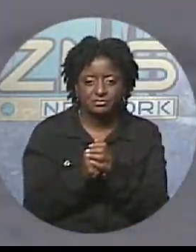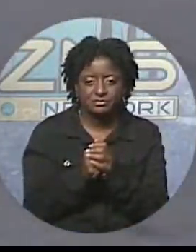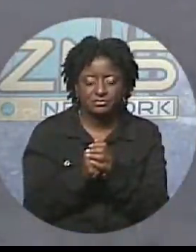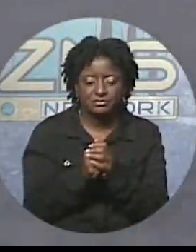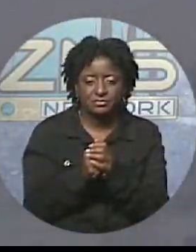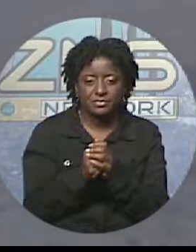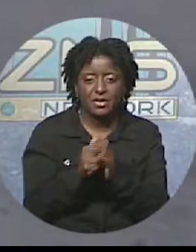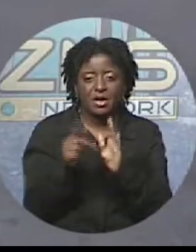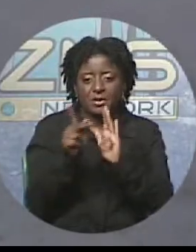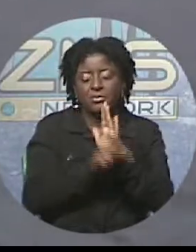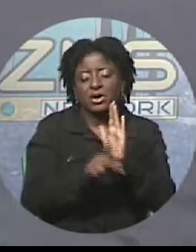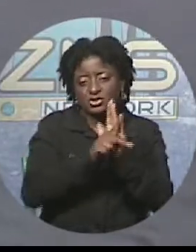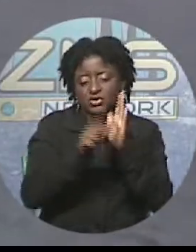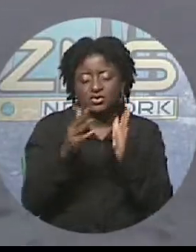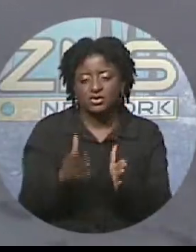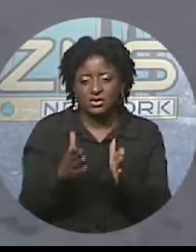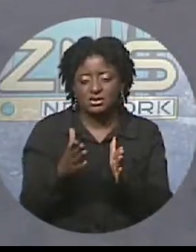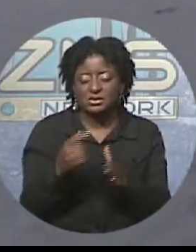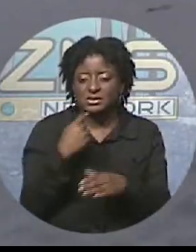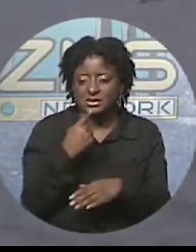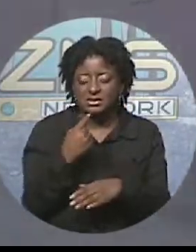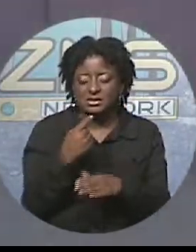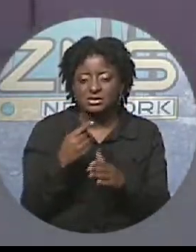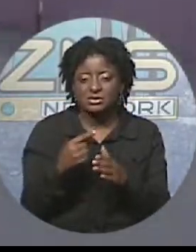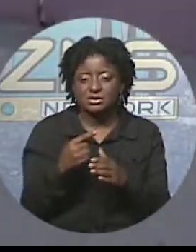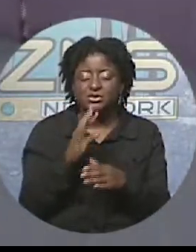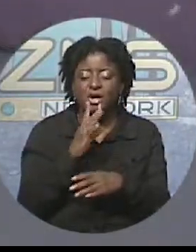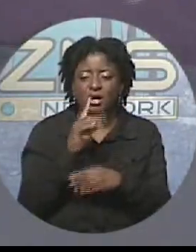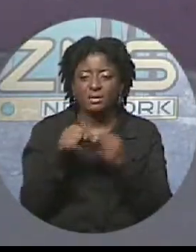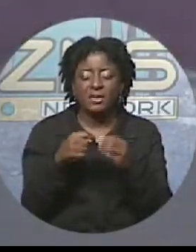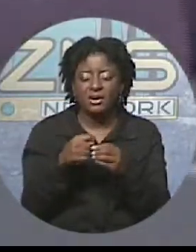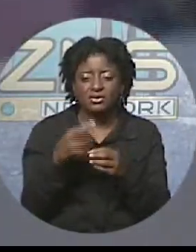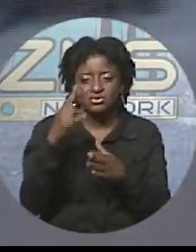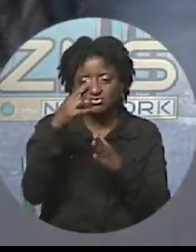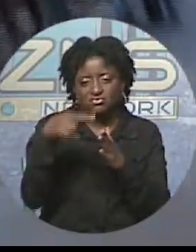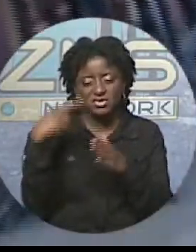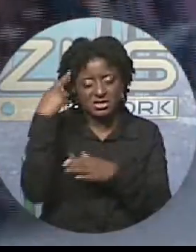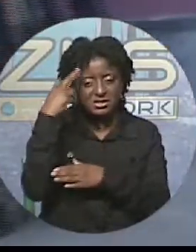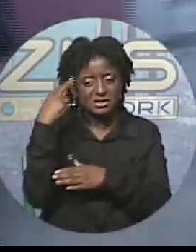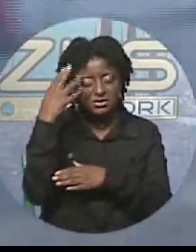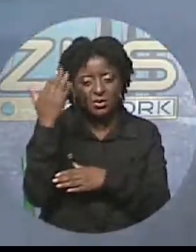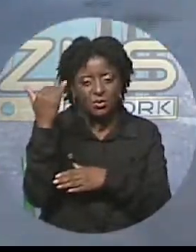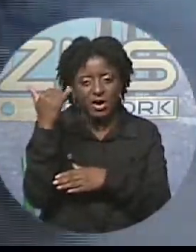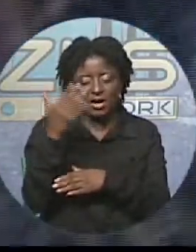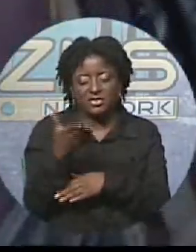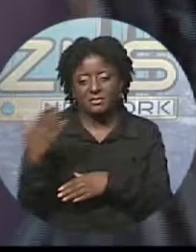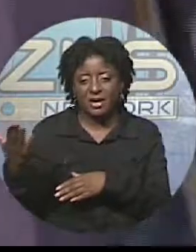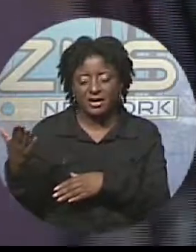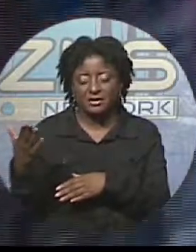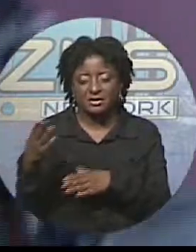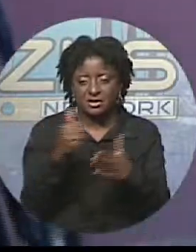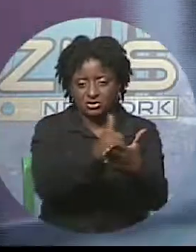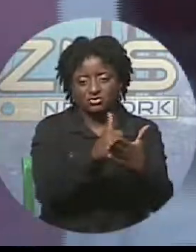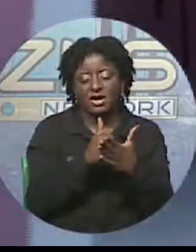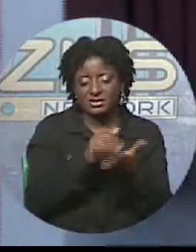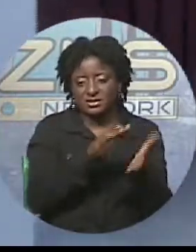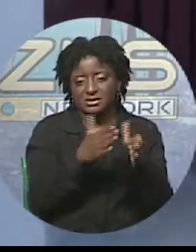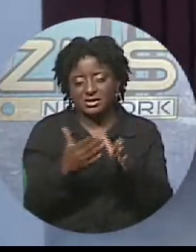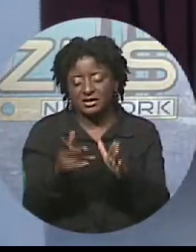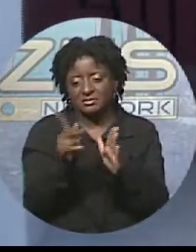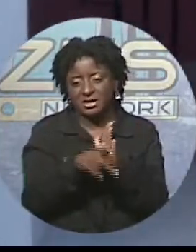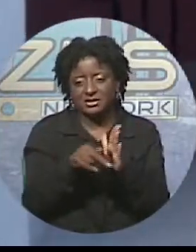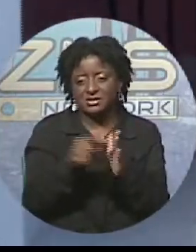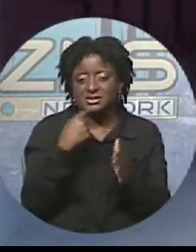Conversely, prosecutor Sandra D. Gardner highlighted the reasons why the case attracts a death penalty. She pointed out that it was a contract killing and that